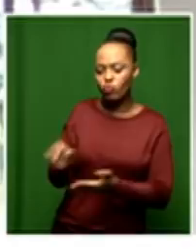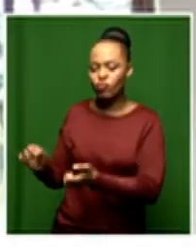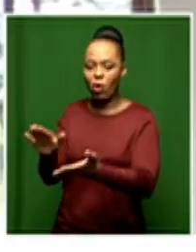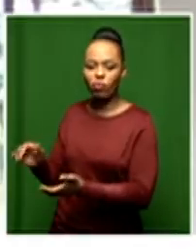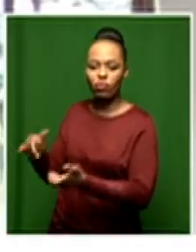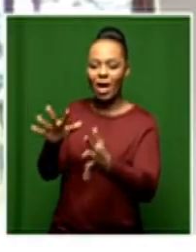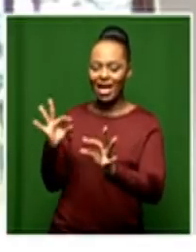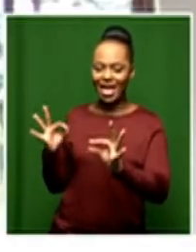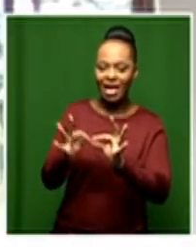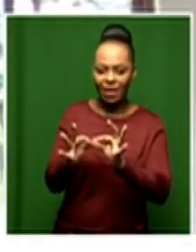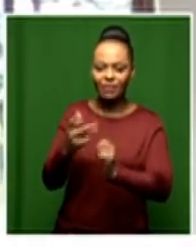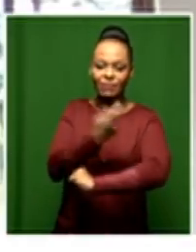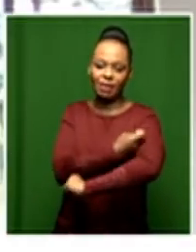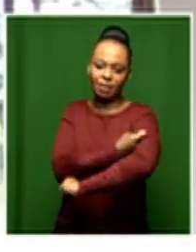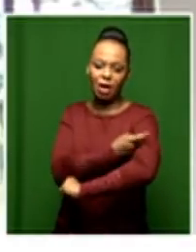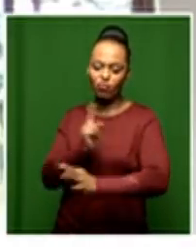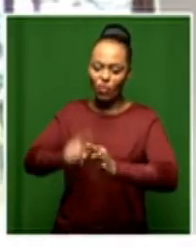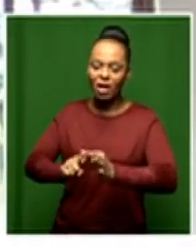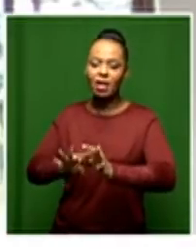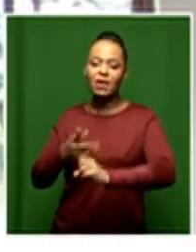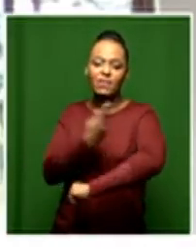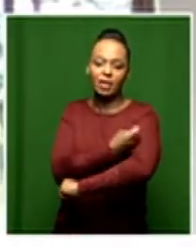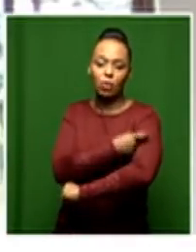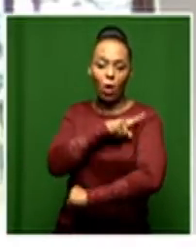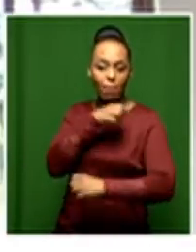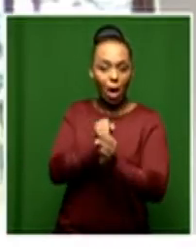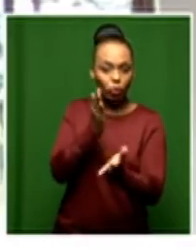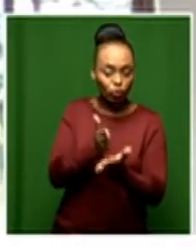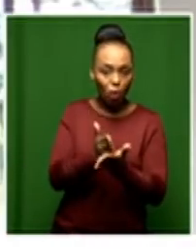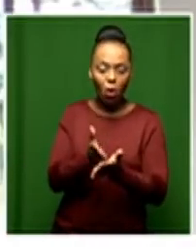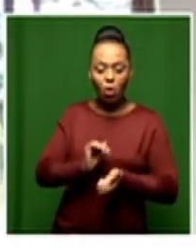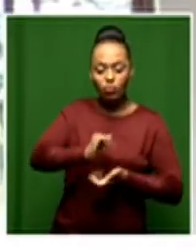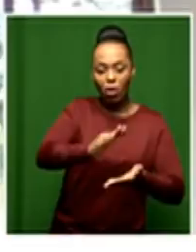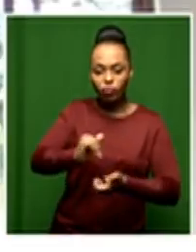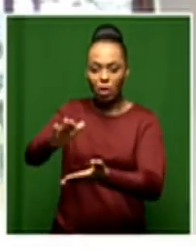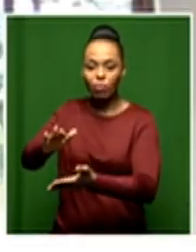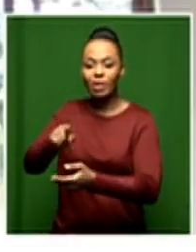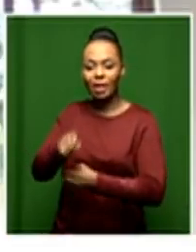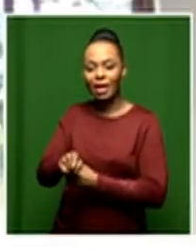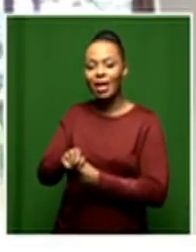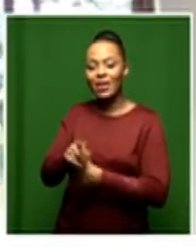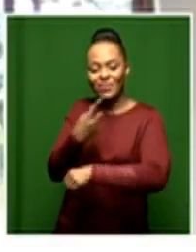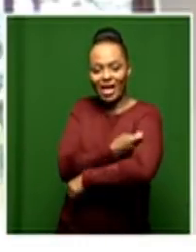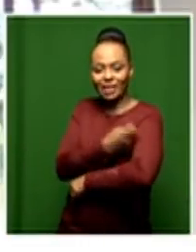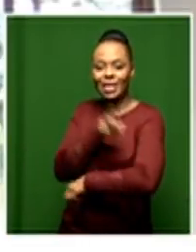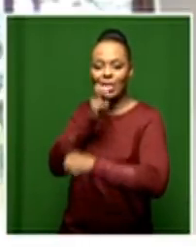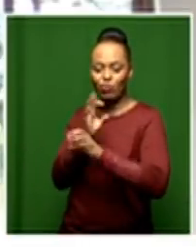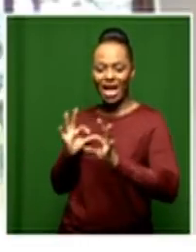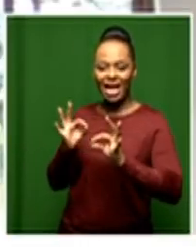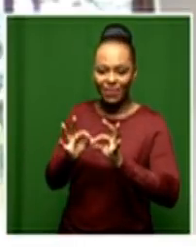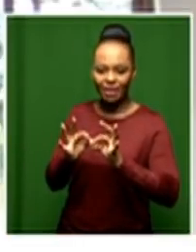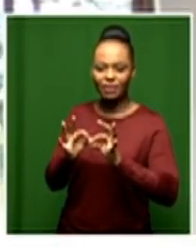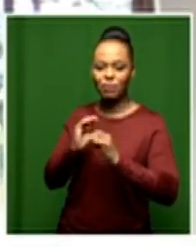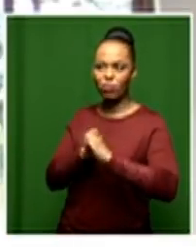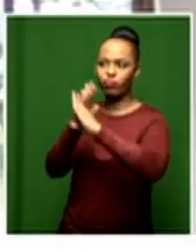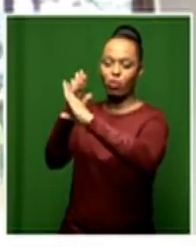vaccines in Africa, because we want to make sure that the vaccines roll in Africa is also very effective. Otherwise, we may end